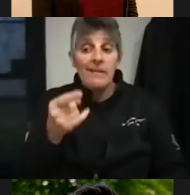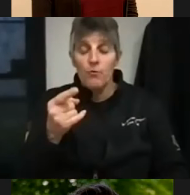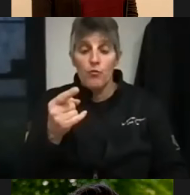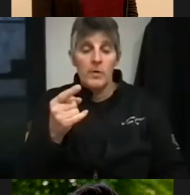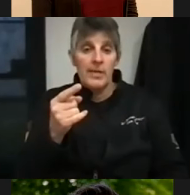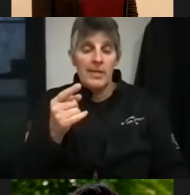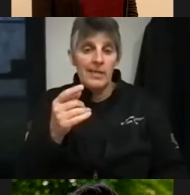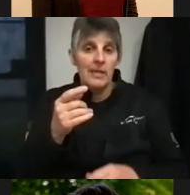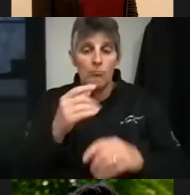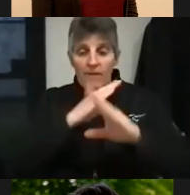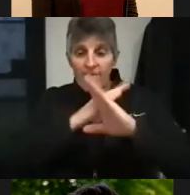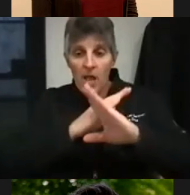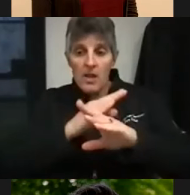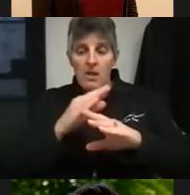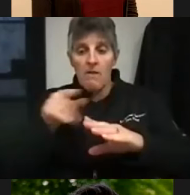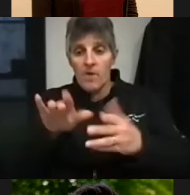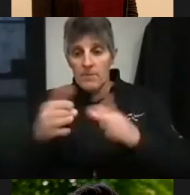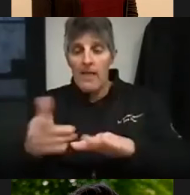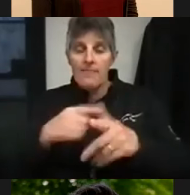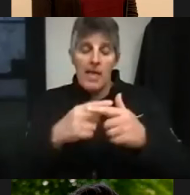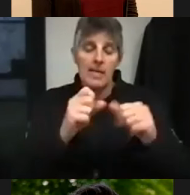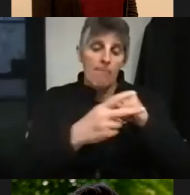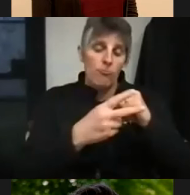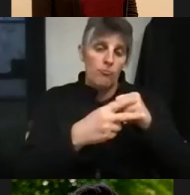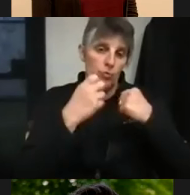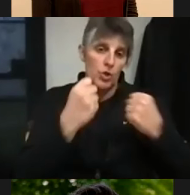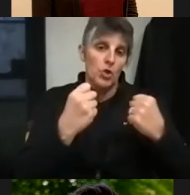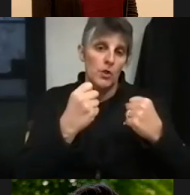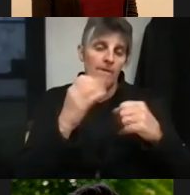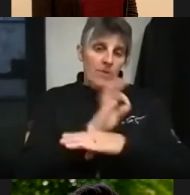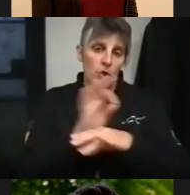ganglions from dying, so we can preserve function.